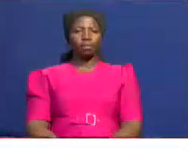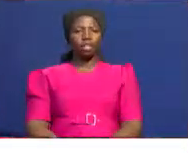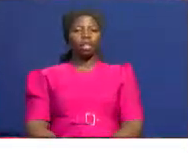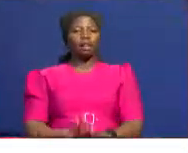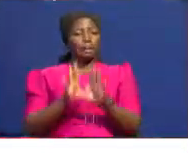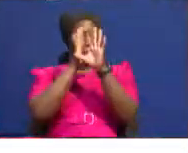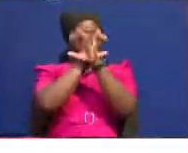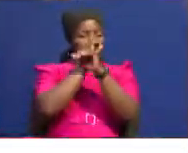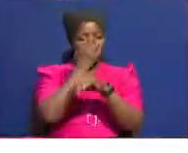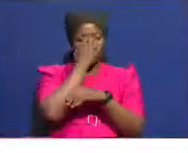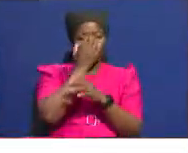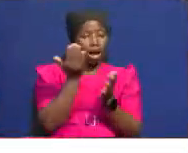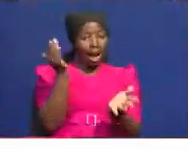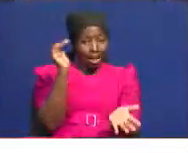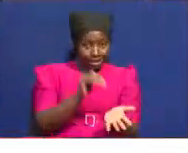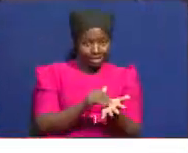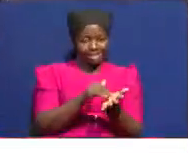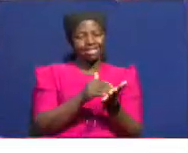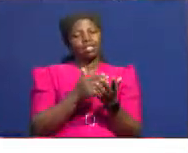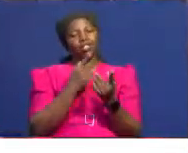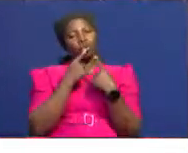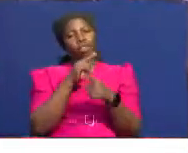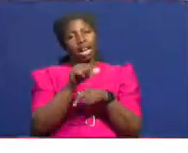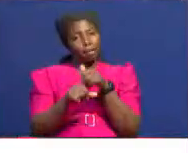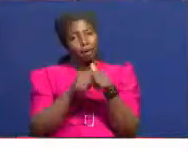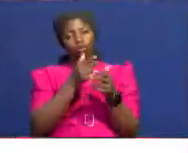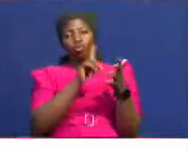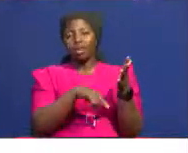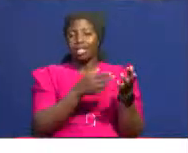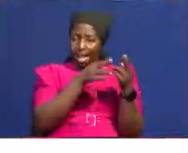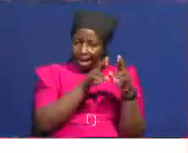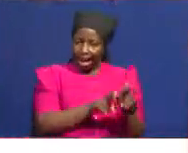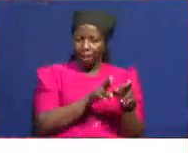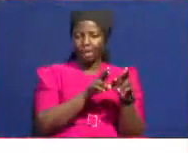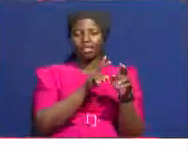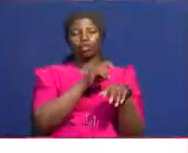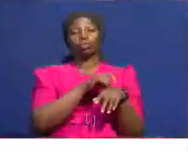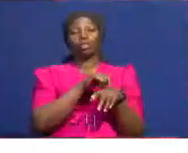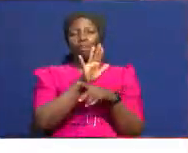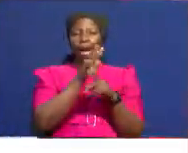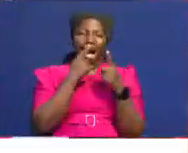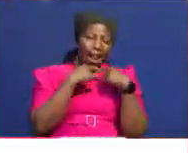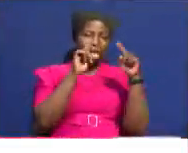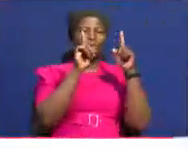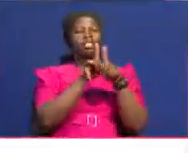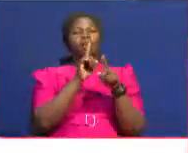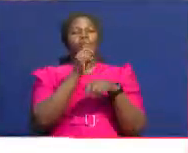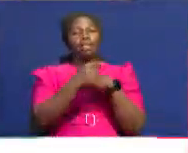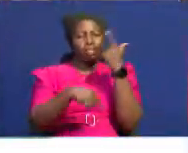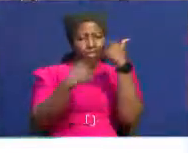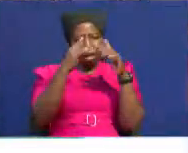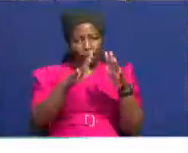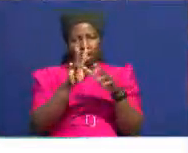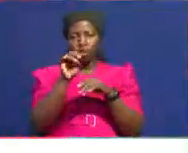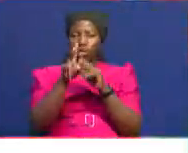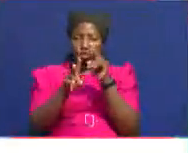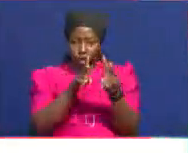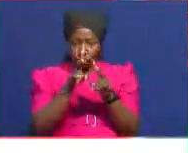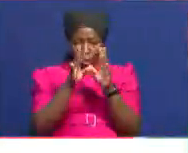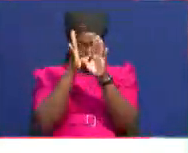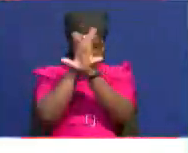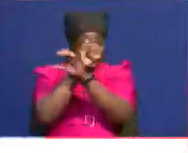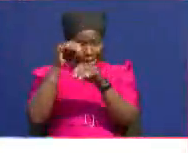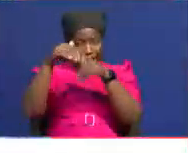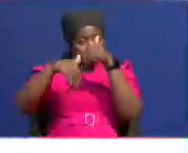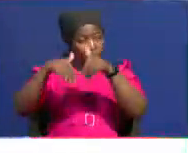President William Ruto has once again revisited the events that preceded his announcement as the winner of the 2022 presidential elections at the